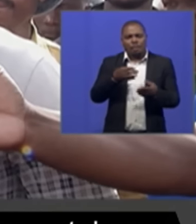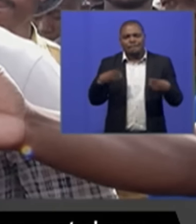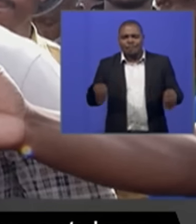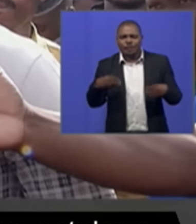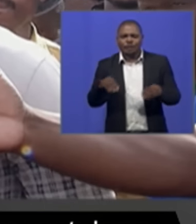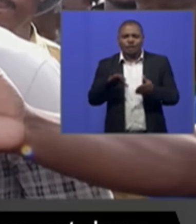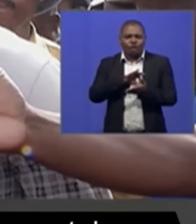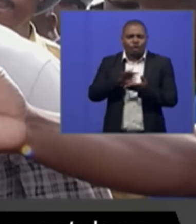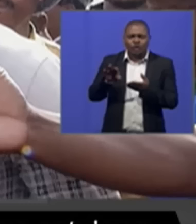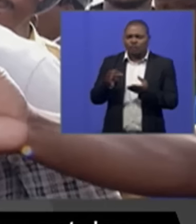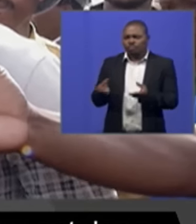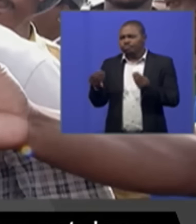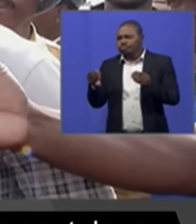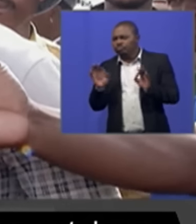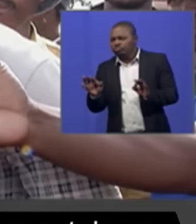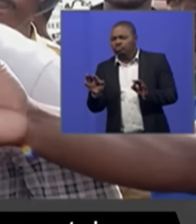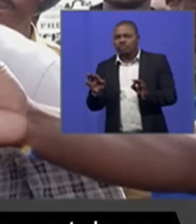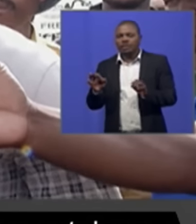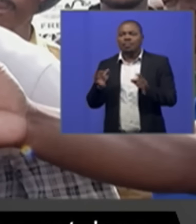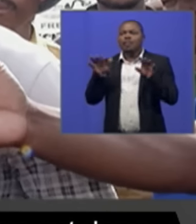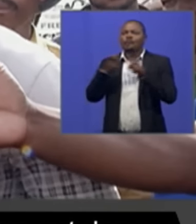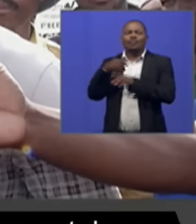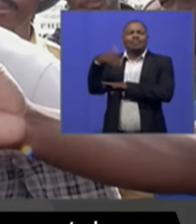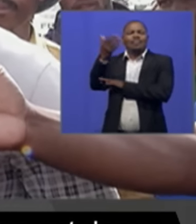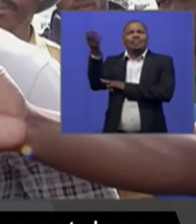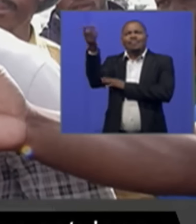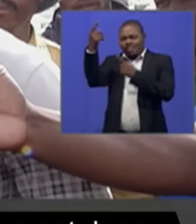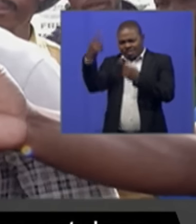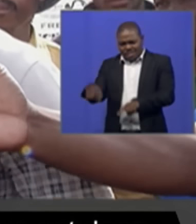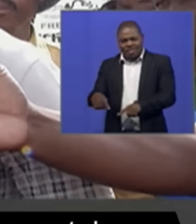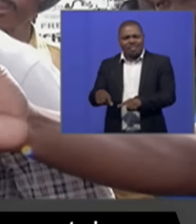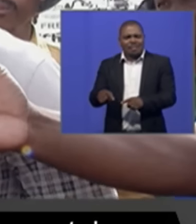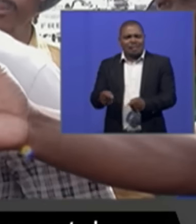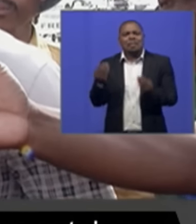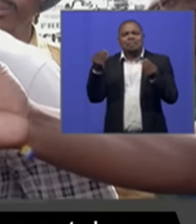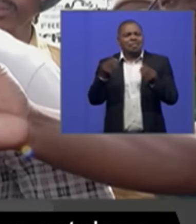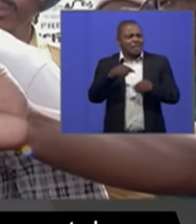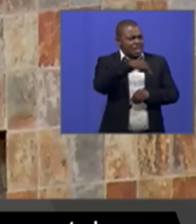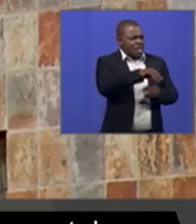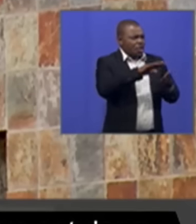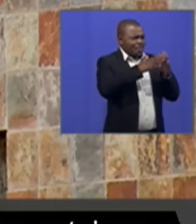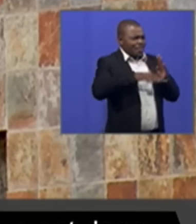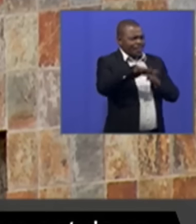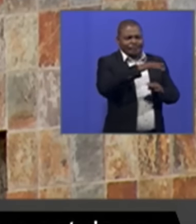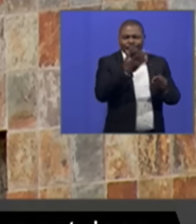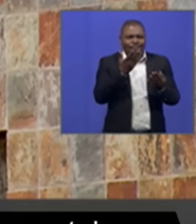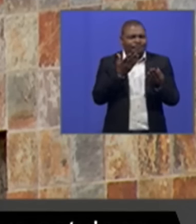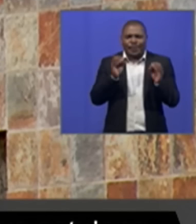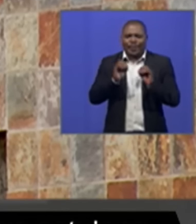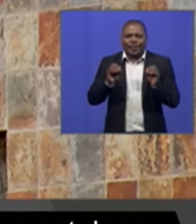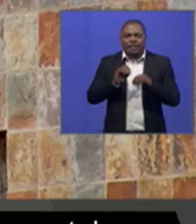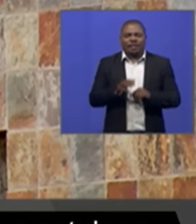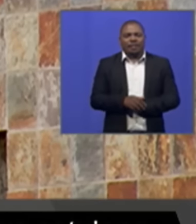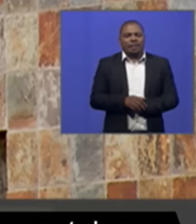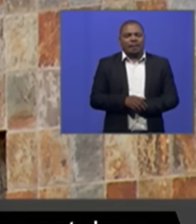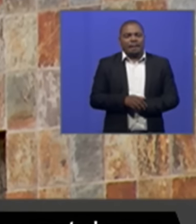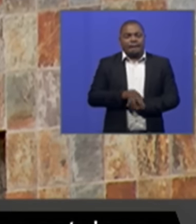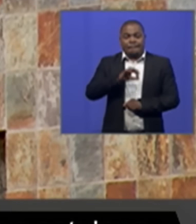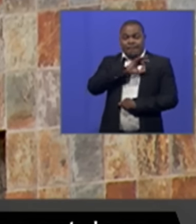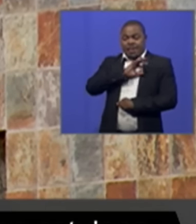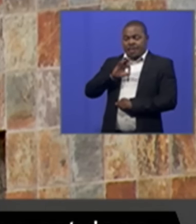dikgwebo. Batho ba e leng gore ba tswa kontle ke bone ba benefitang ba mo gae ga ba benefiti. Kgabagare Meiara Mahlomola